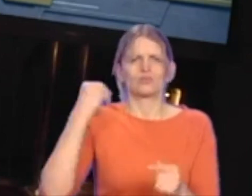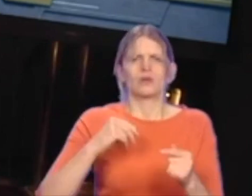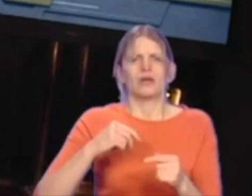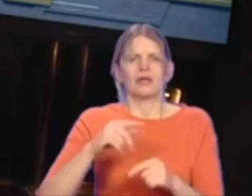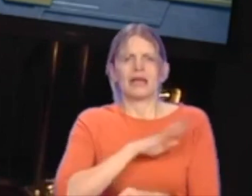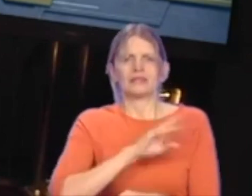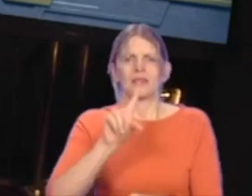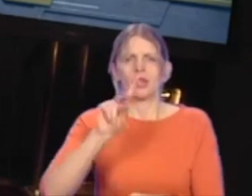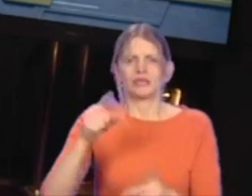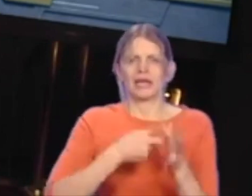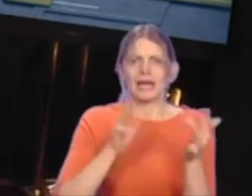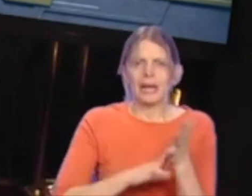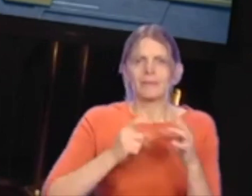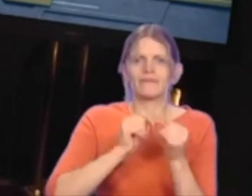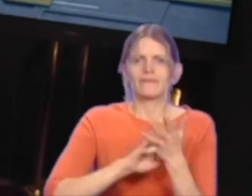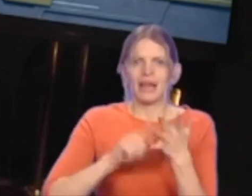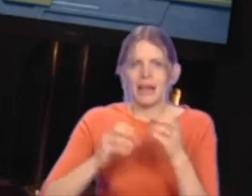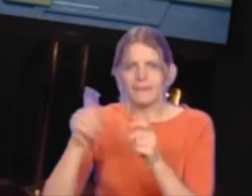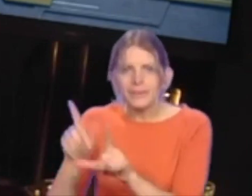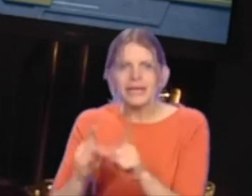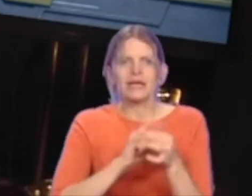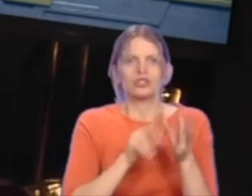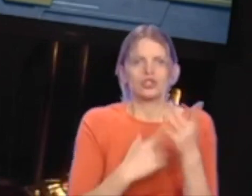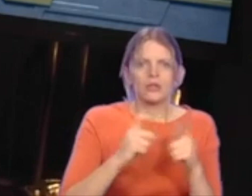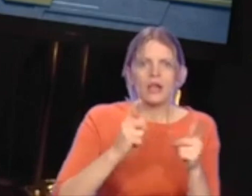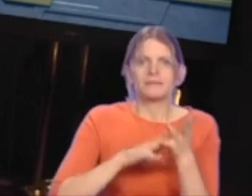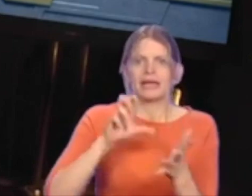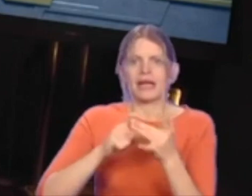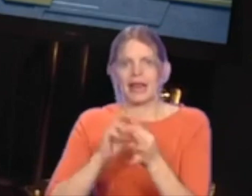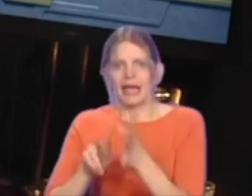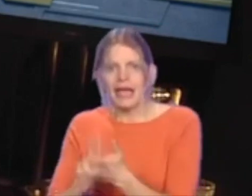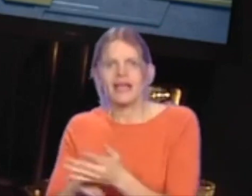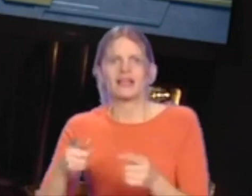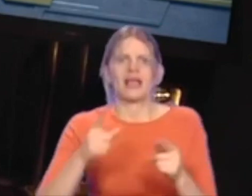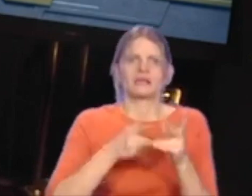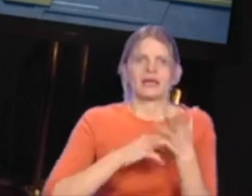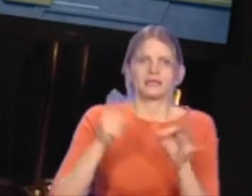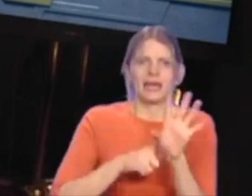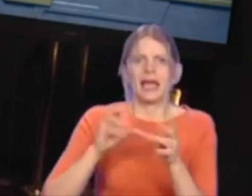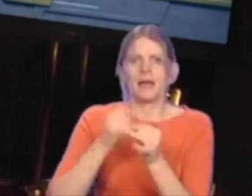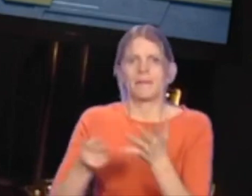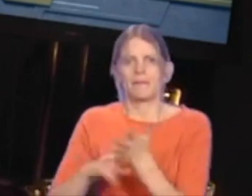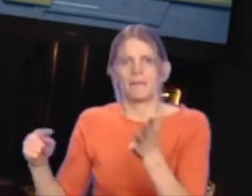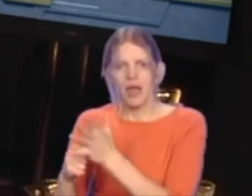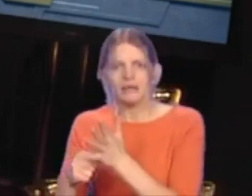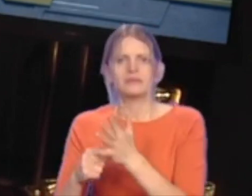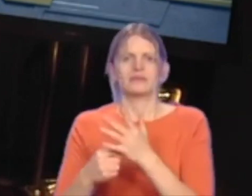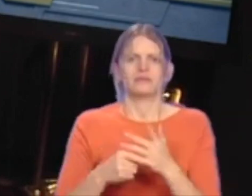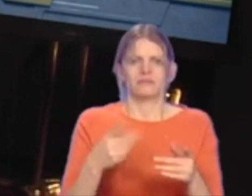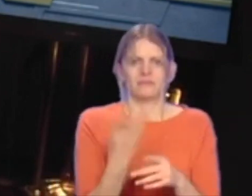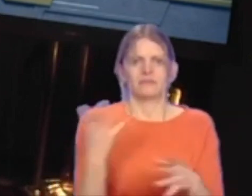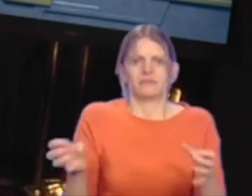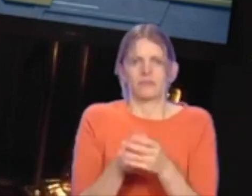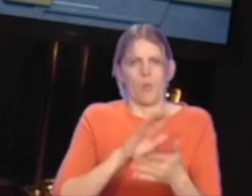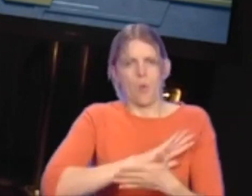and Anthony Blunt were Cambridge University students with a shared love of homosexuality, communism and a dream to wreck the entire